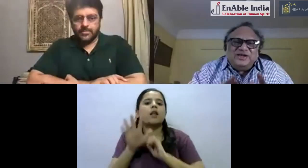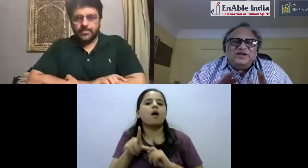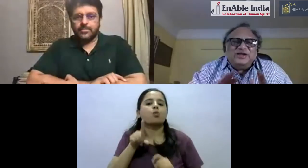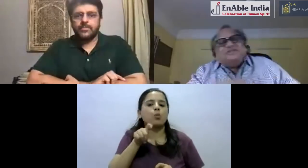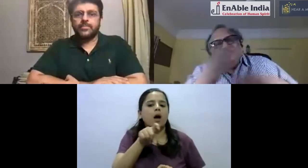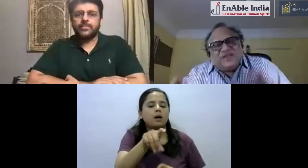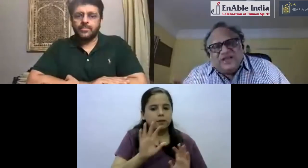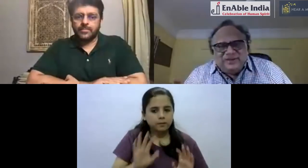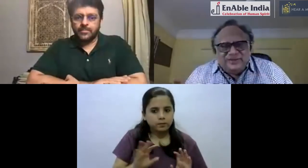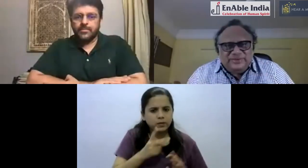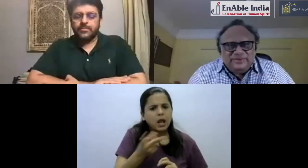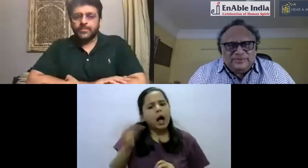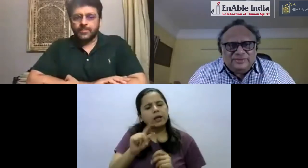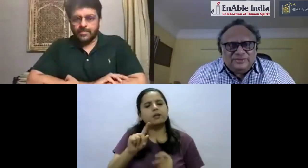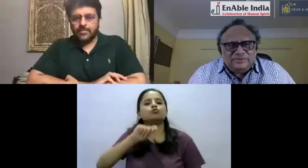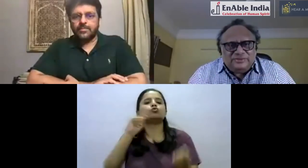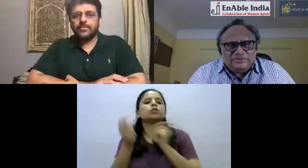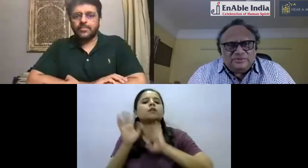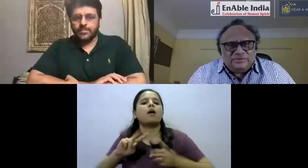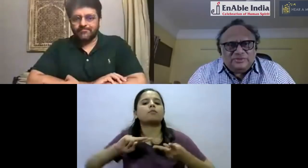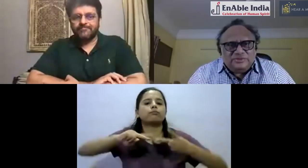and then it changes again.